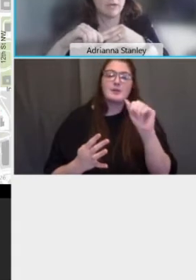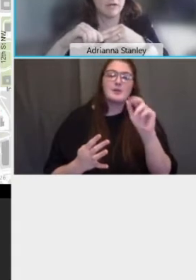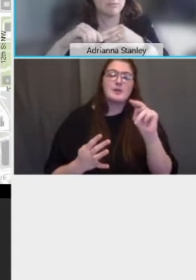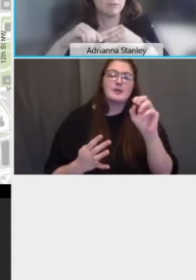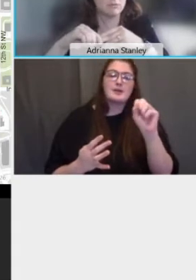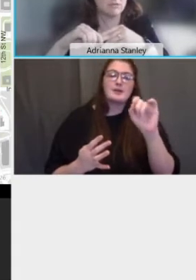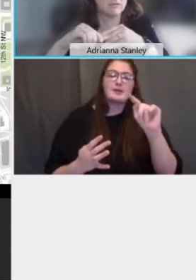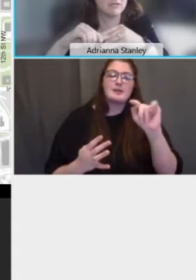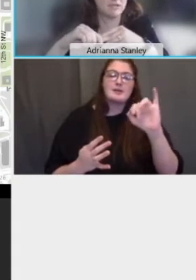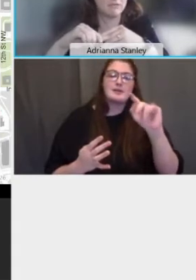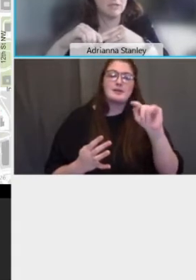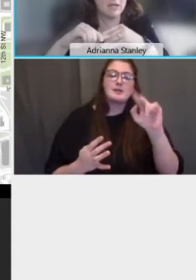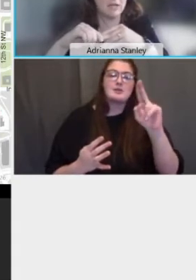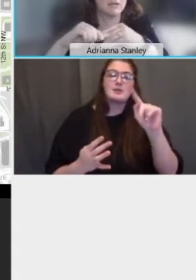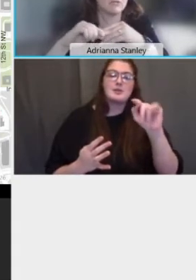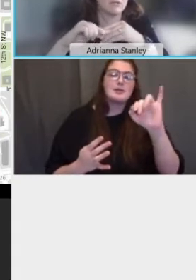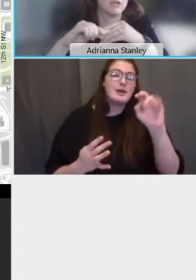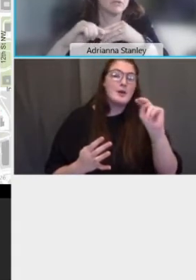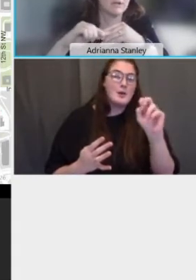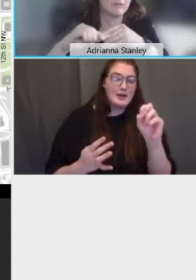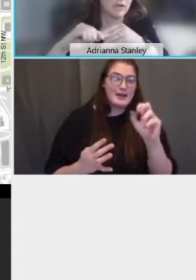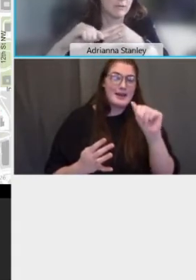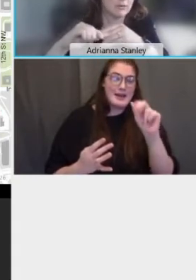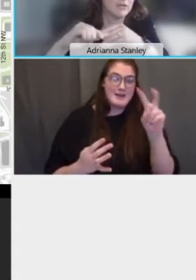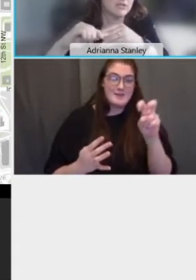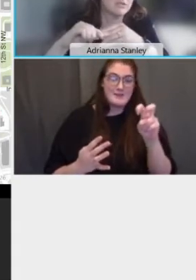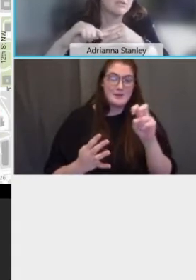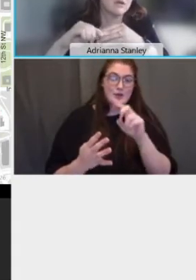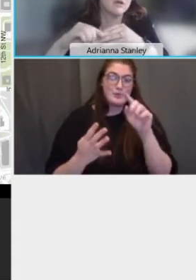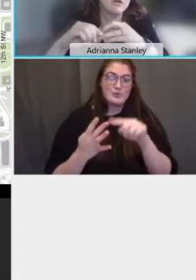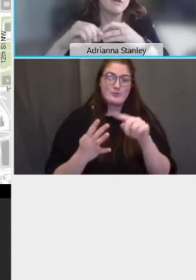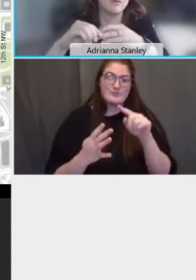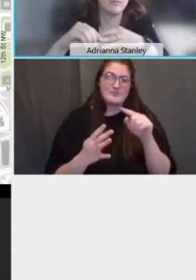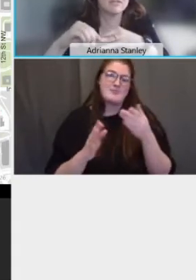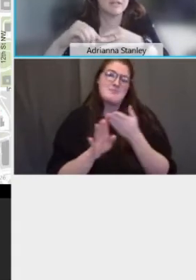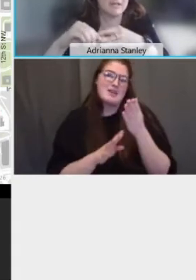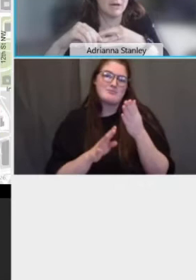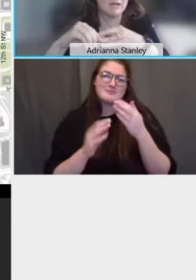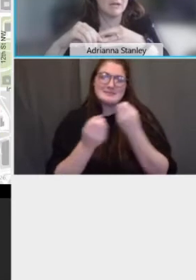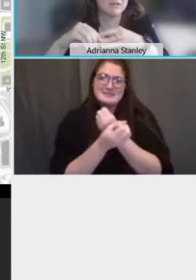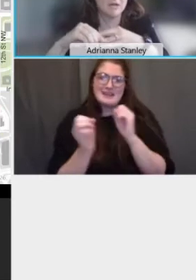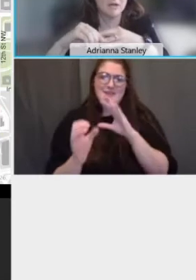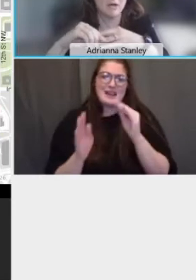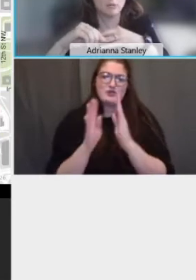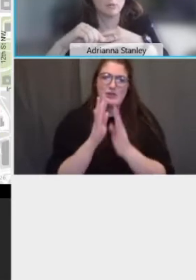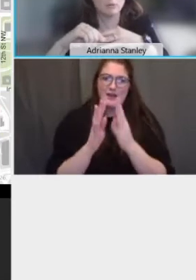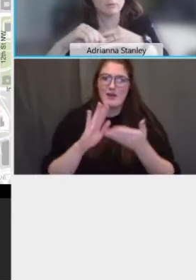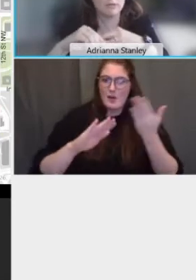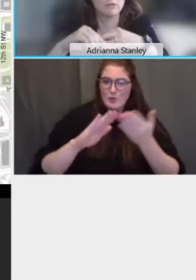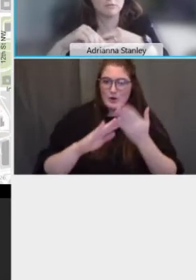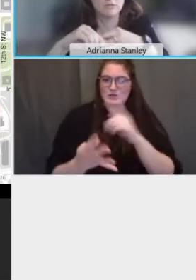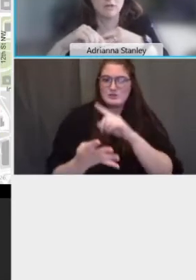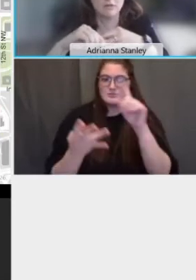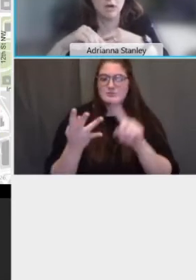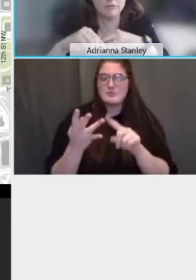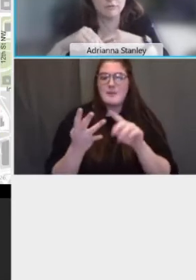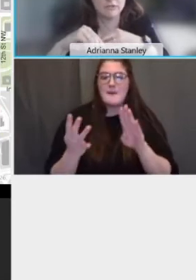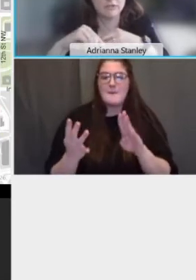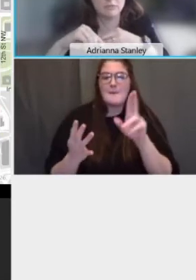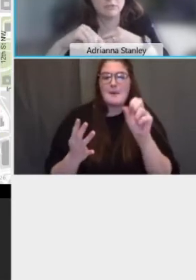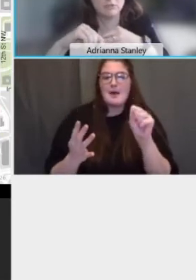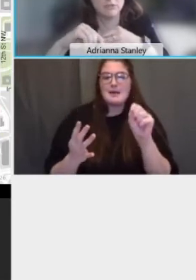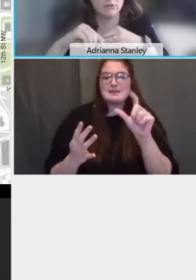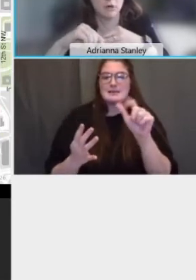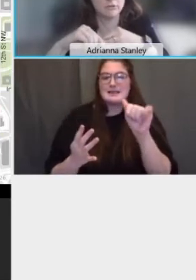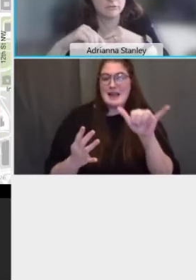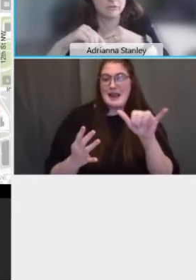major trade-offs between safety and traffic operations; the bus Lay-Bys, where we're working to resolve